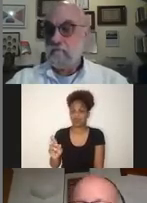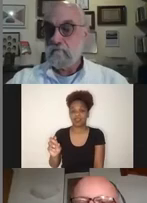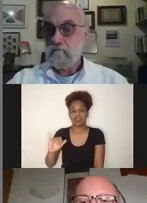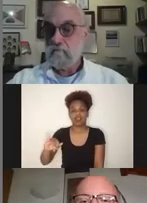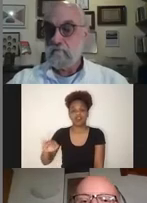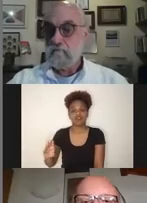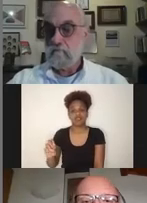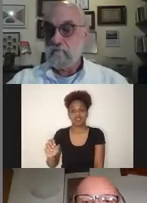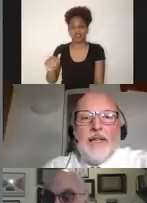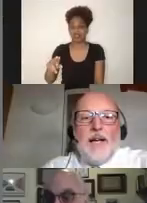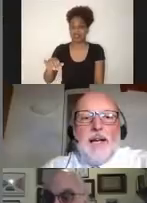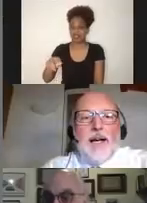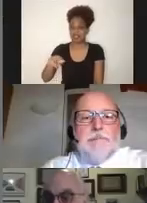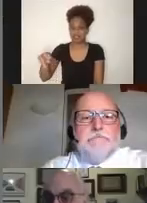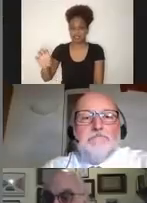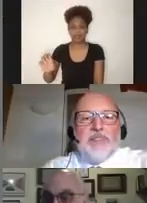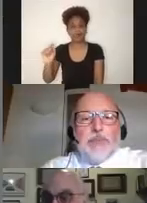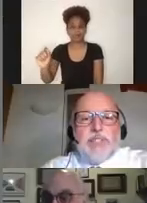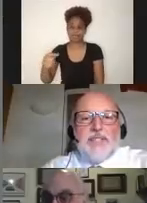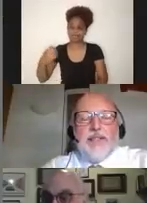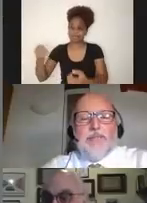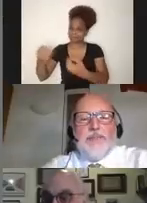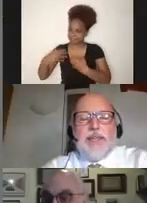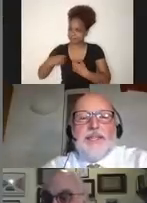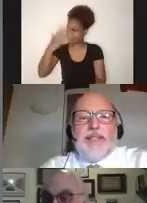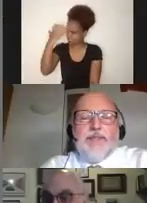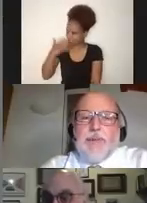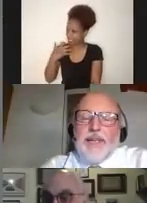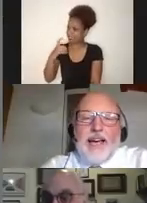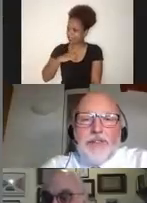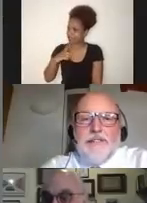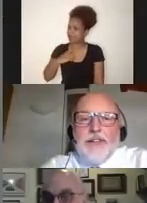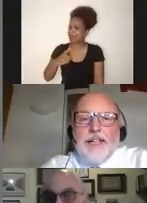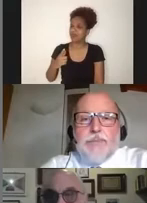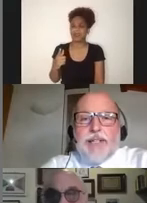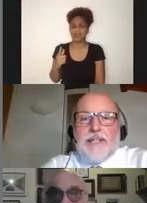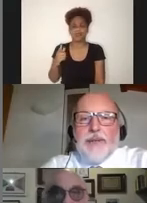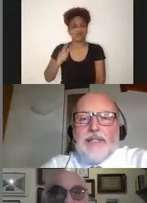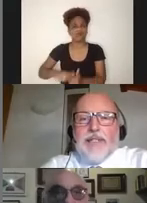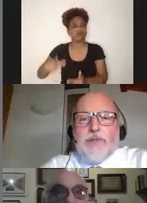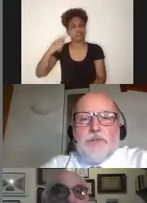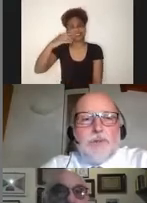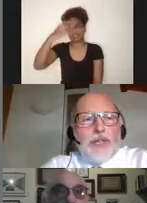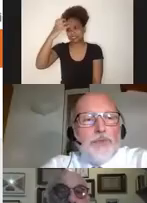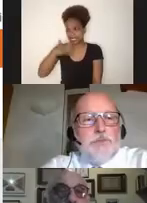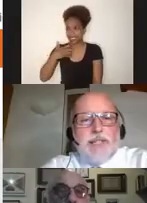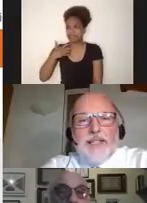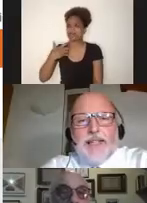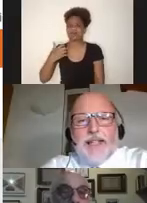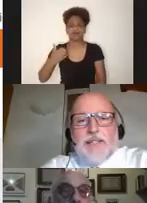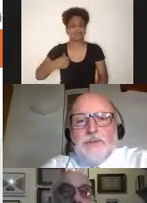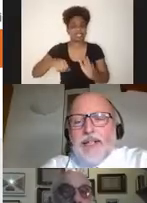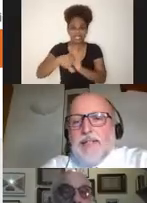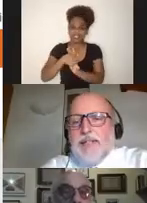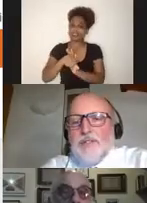crisis. Brazil is very heavily hit by the crisis. You know that much better